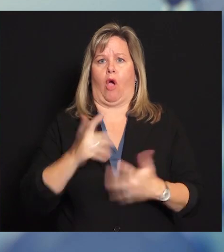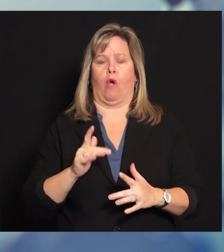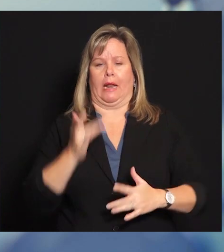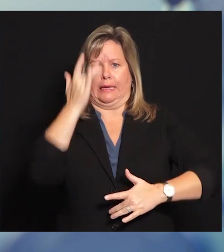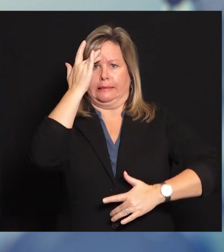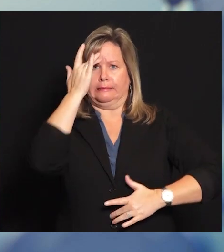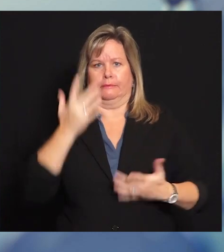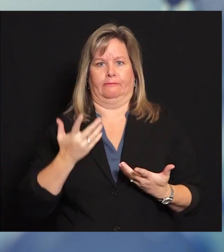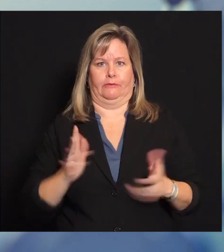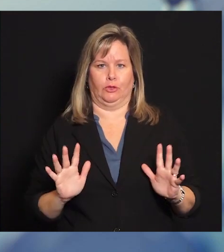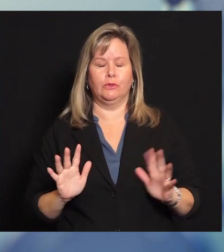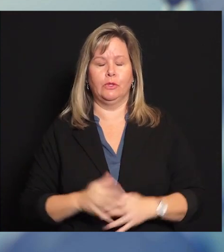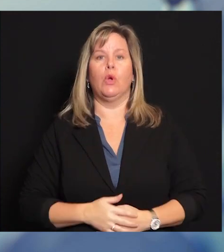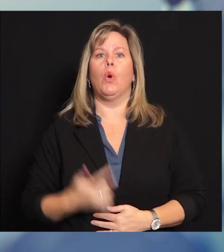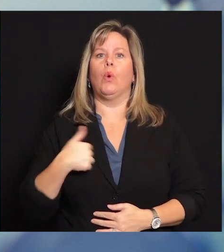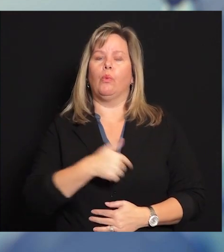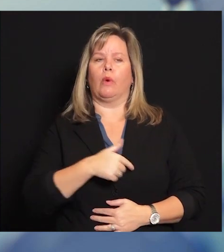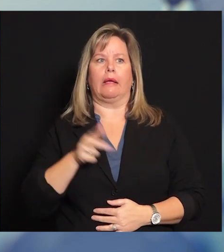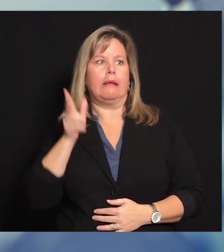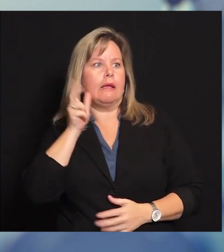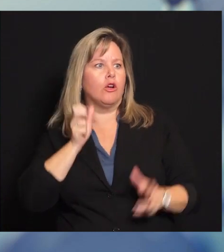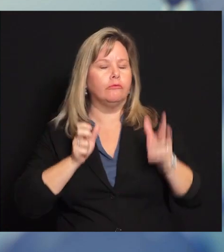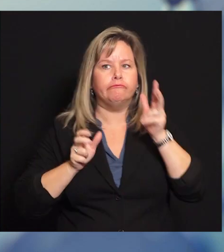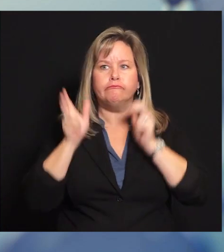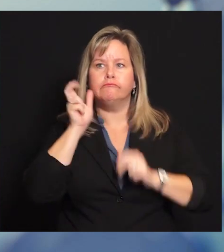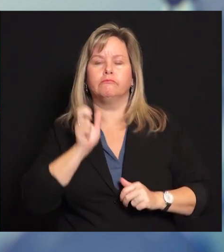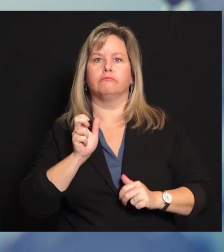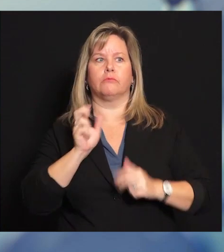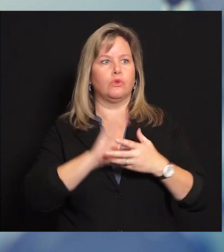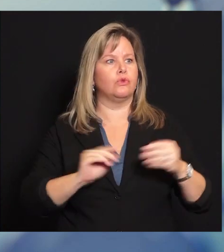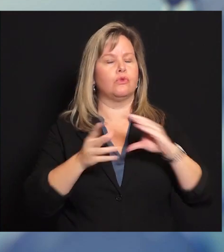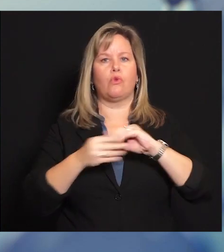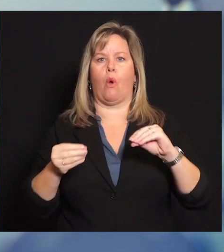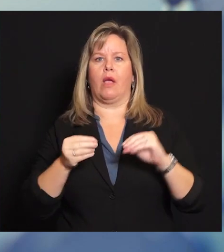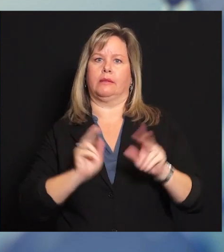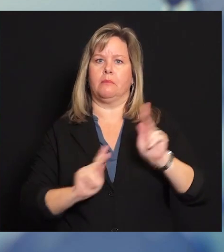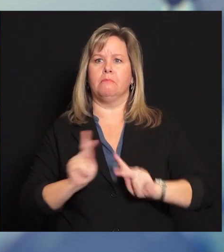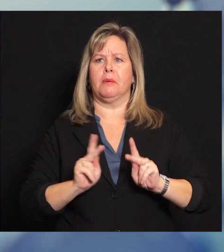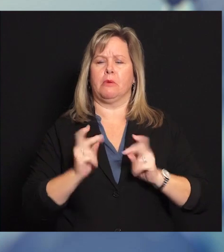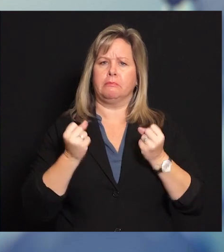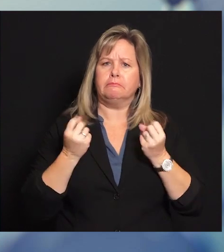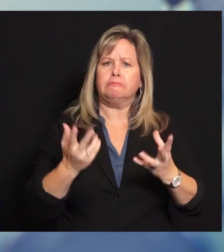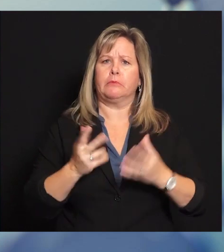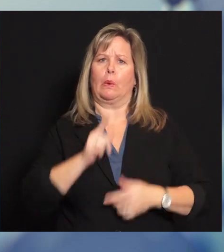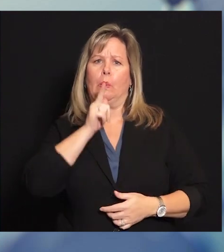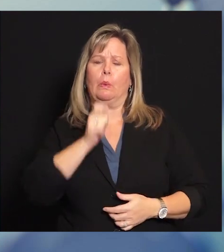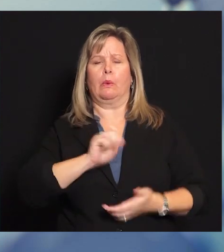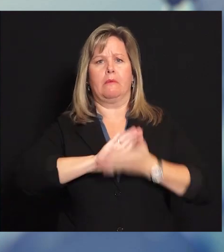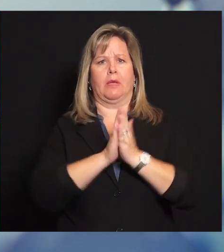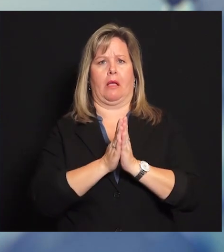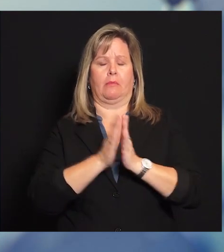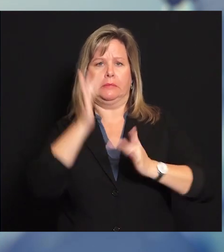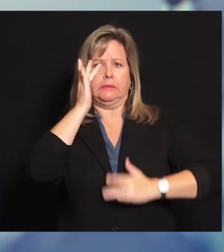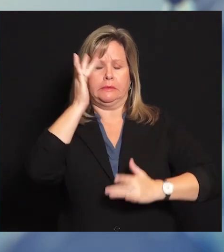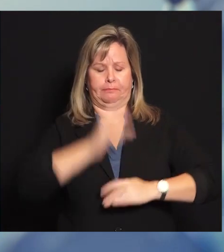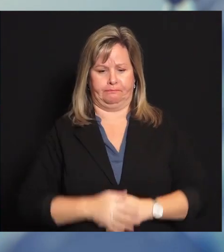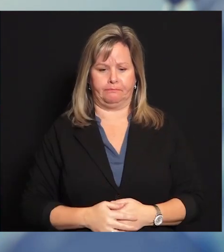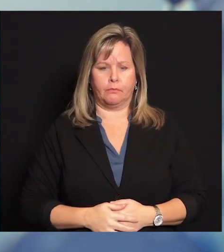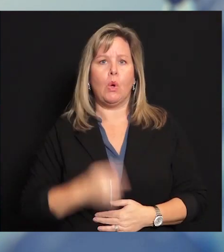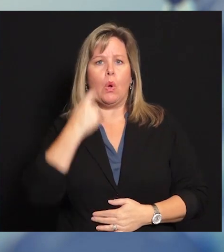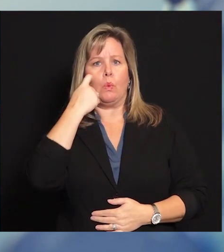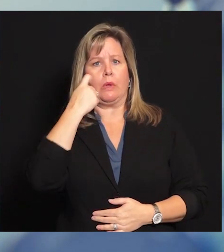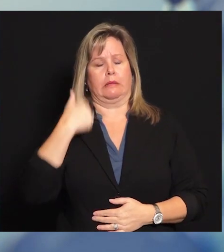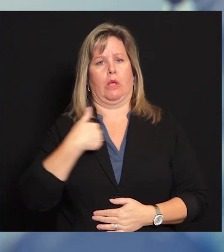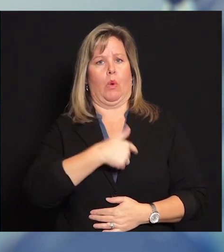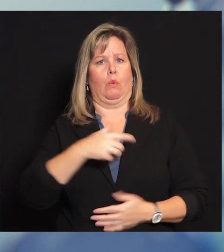COVID-19. Every day we are hearing more and more of these stories. In the past week, local and national media told us the story